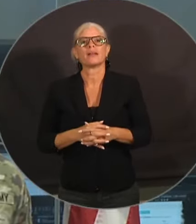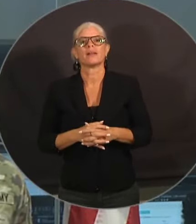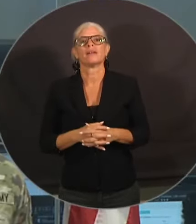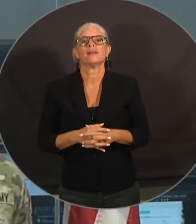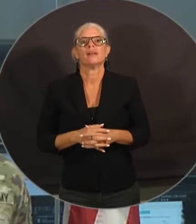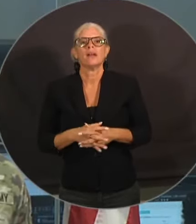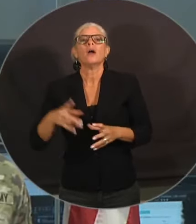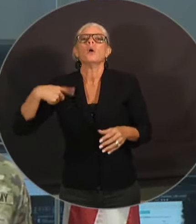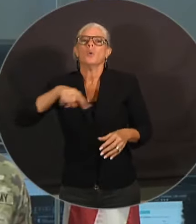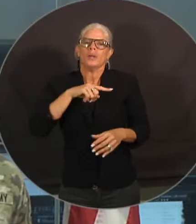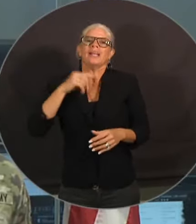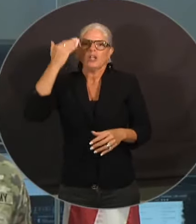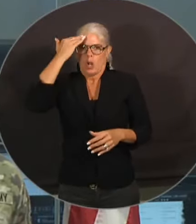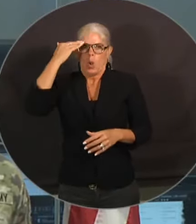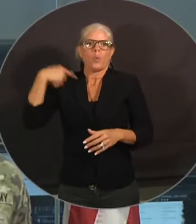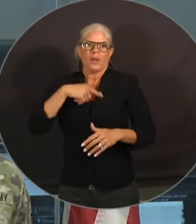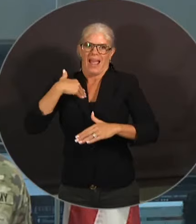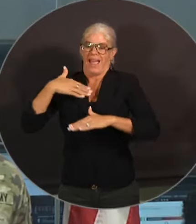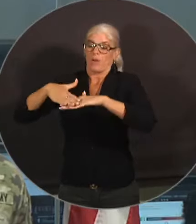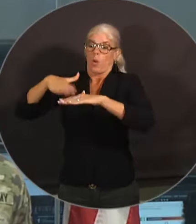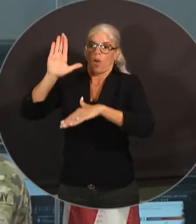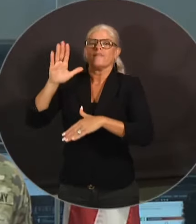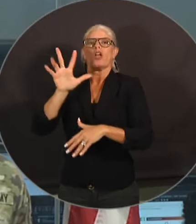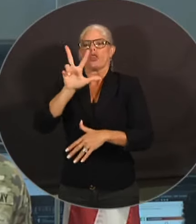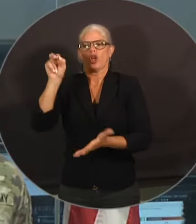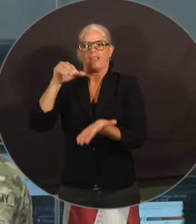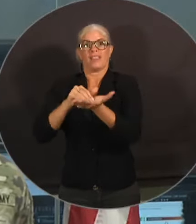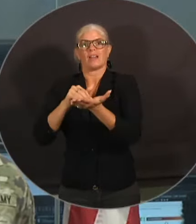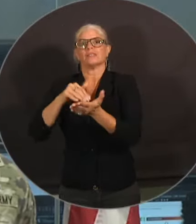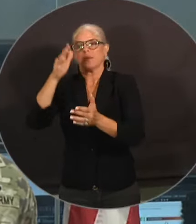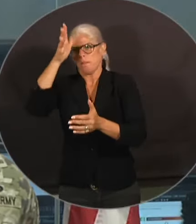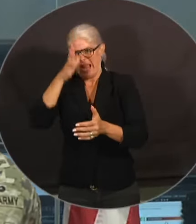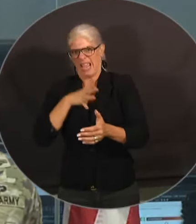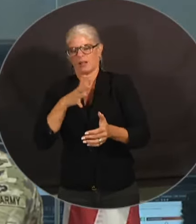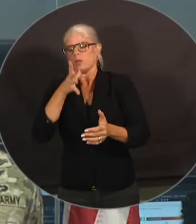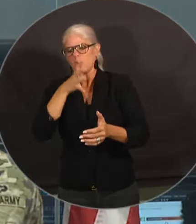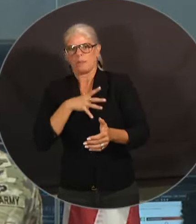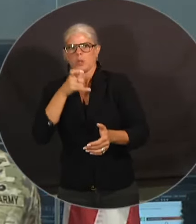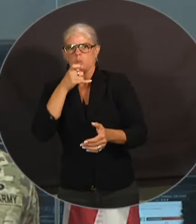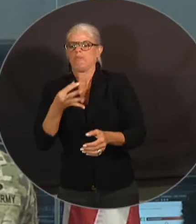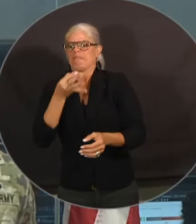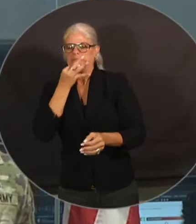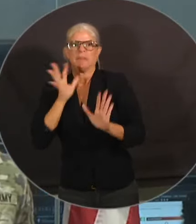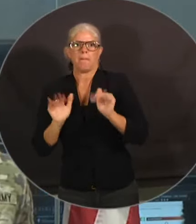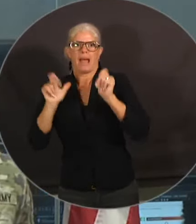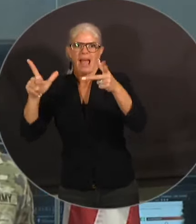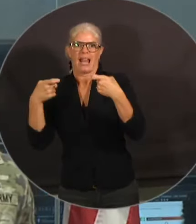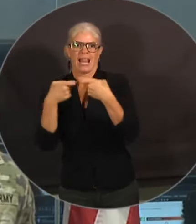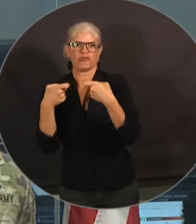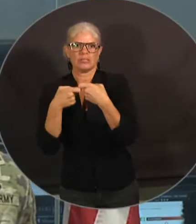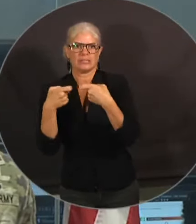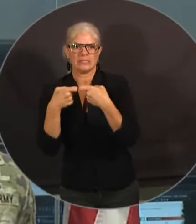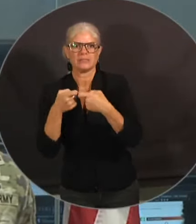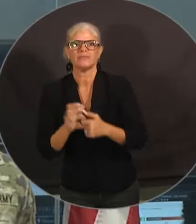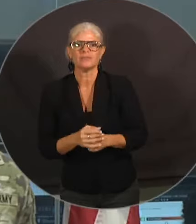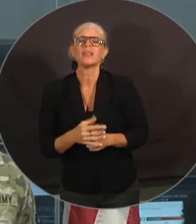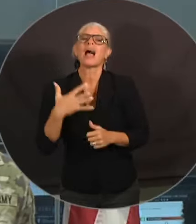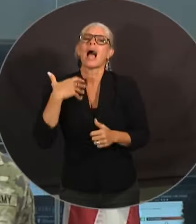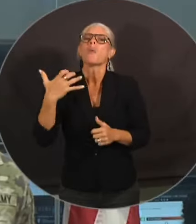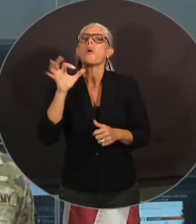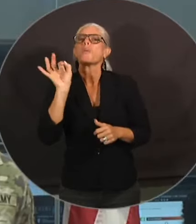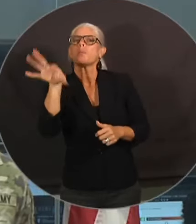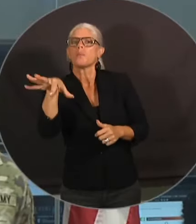over 30,000 linemen that are going to be staged and ready to go. I would note that there are some relatively minor